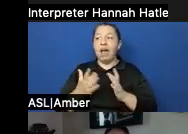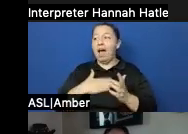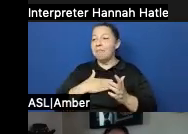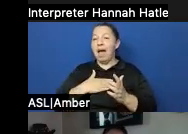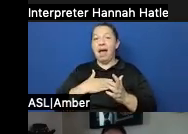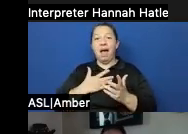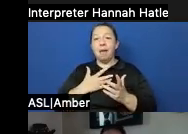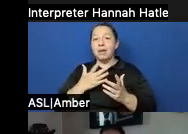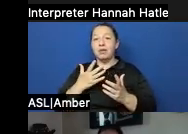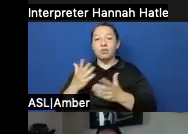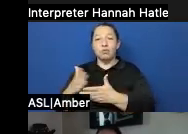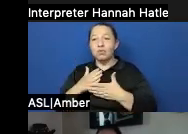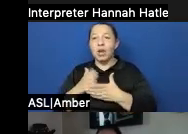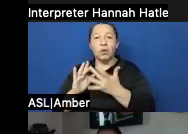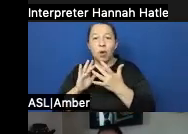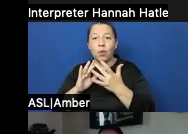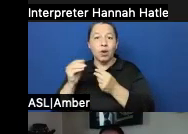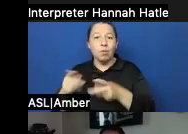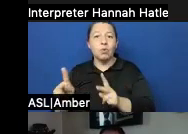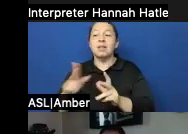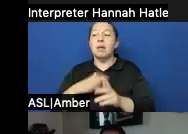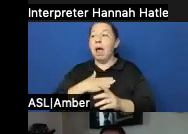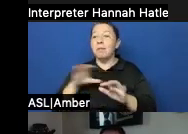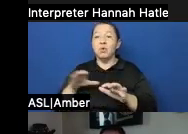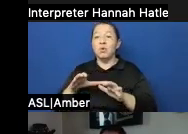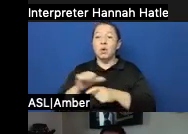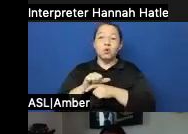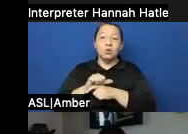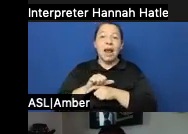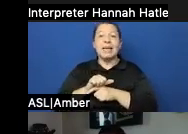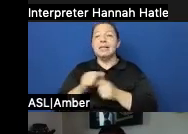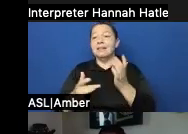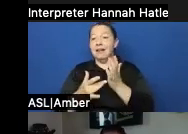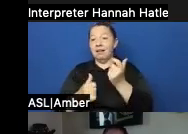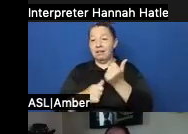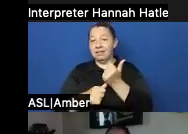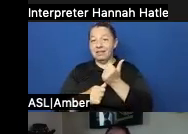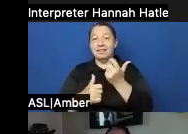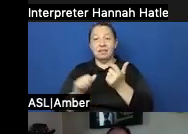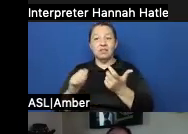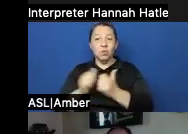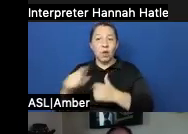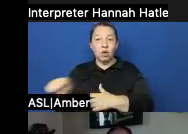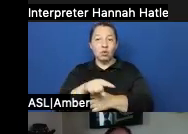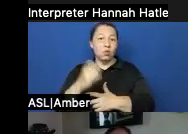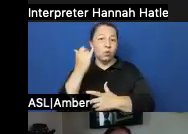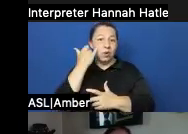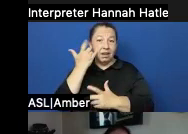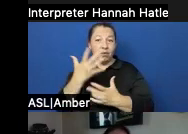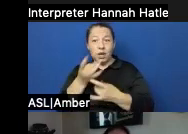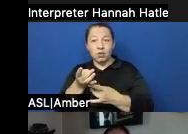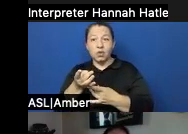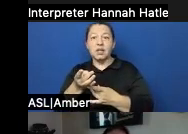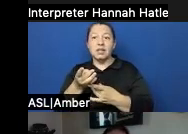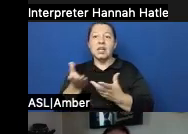I'm also happy to come in and do training and technical assistance with you if you're interested in kind of uplifting more of that sex trafficking intersection with